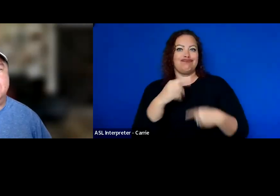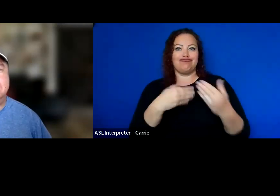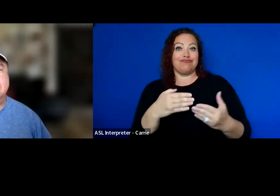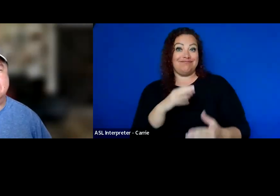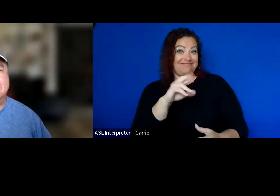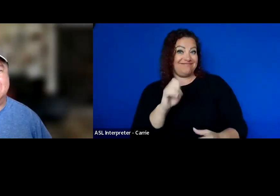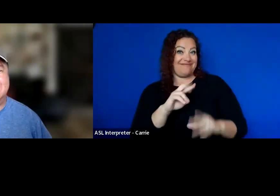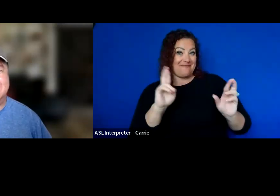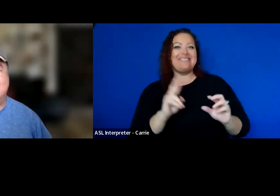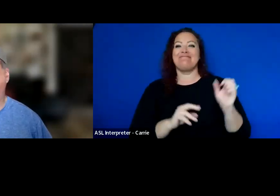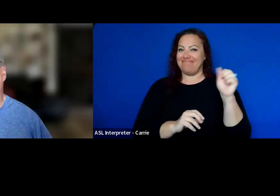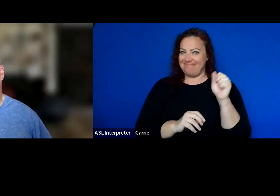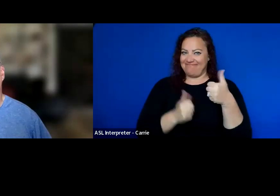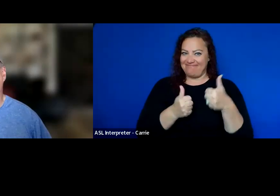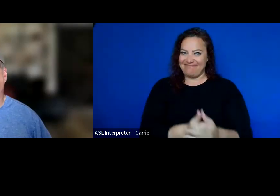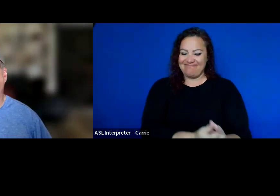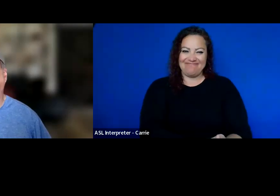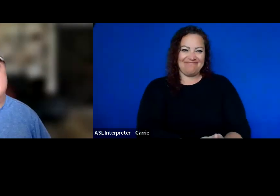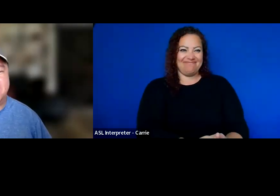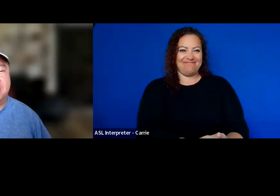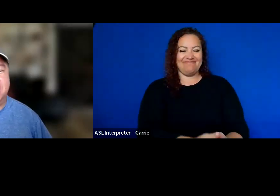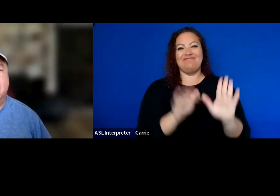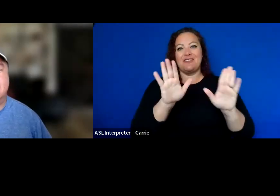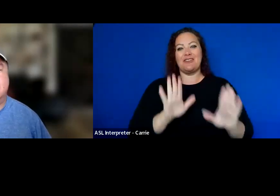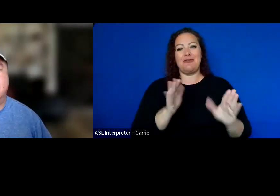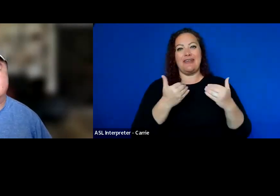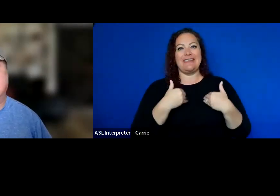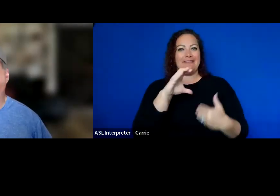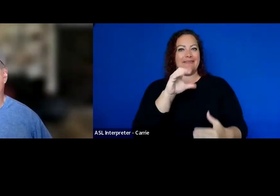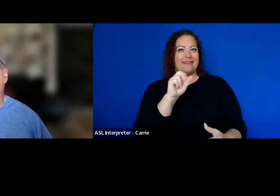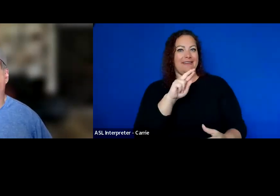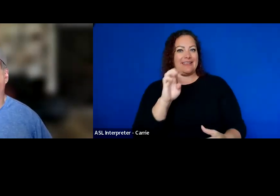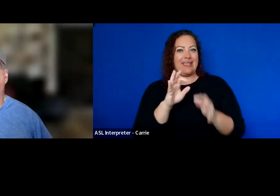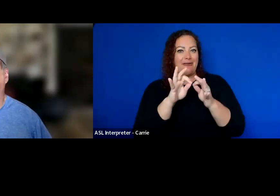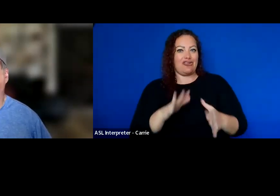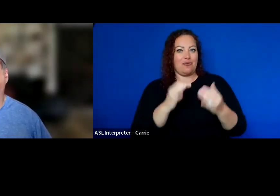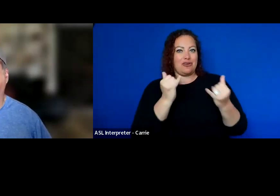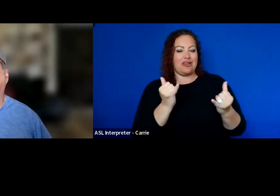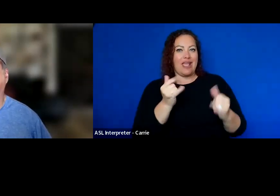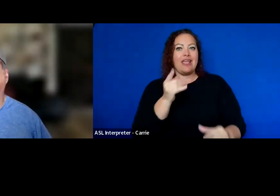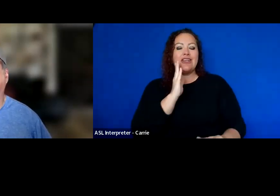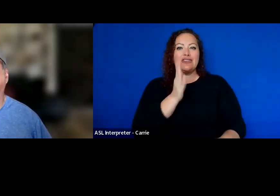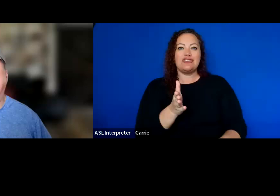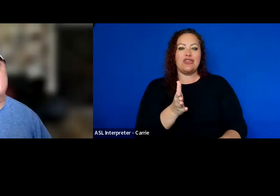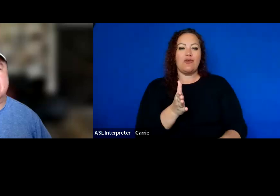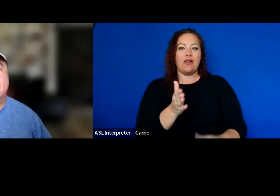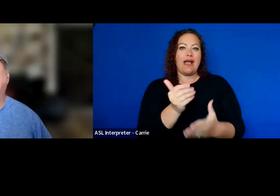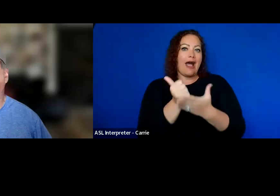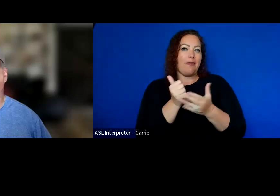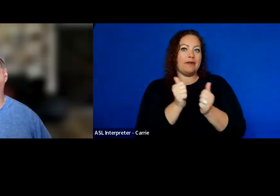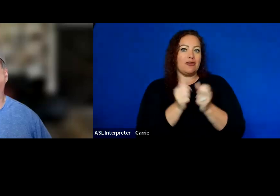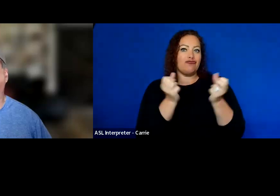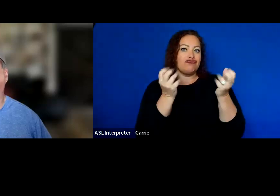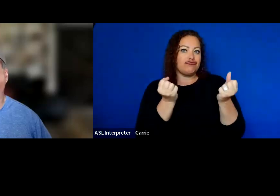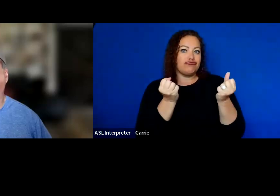you ready? All right, great. It's great to have Carrie on today. She's going to help us with the sign